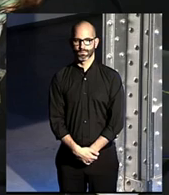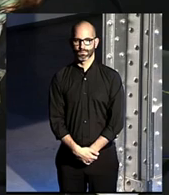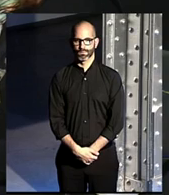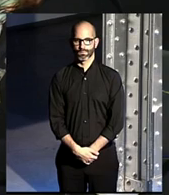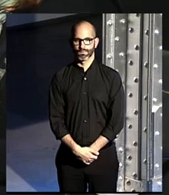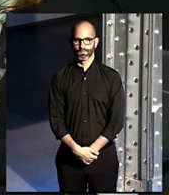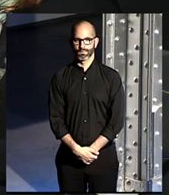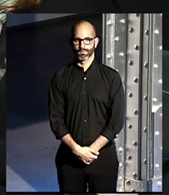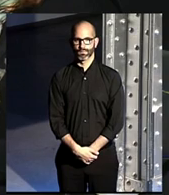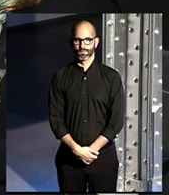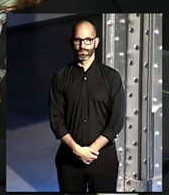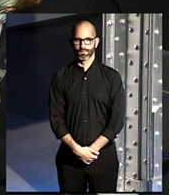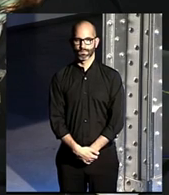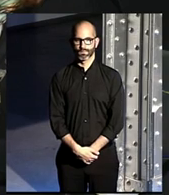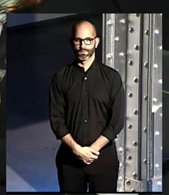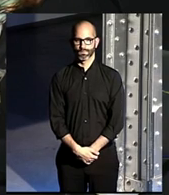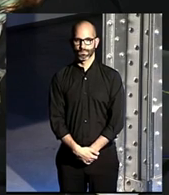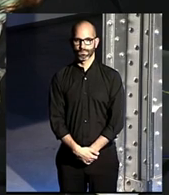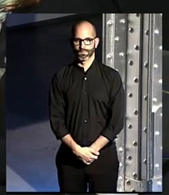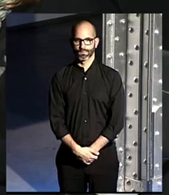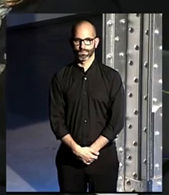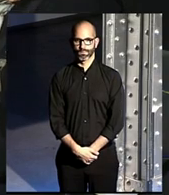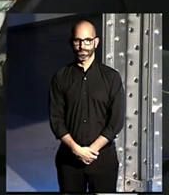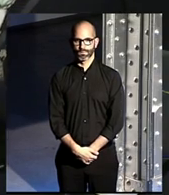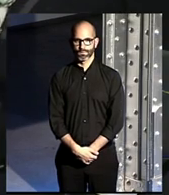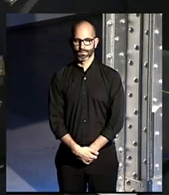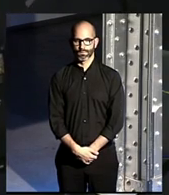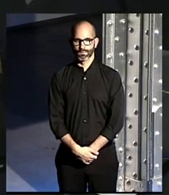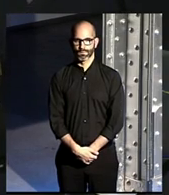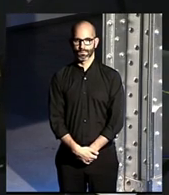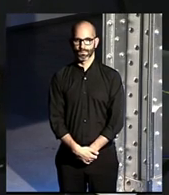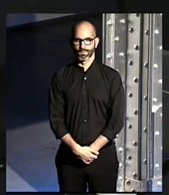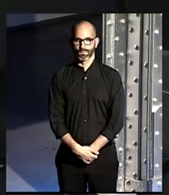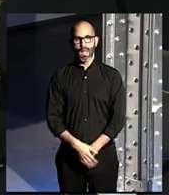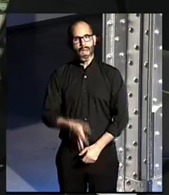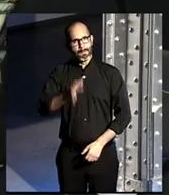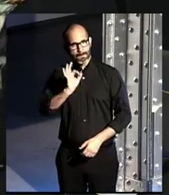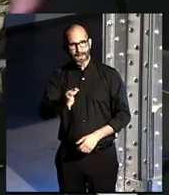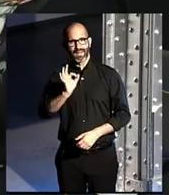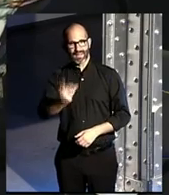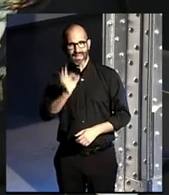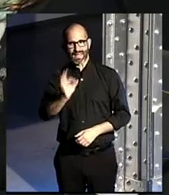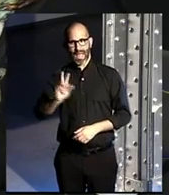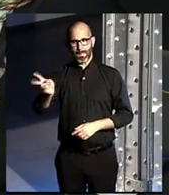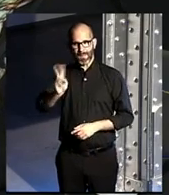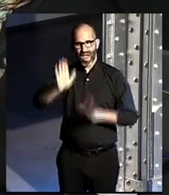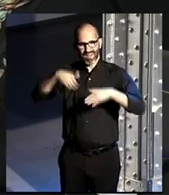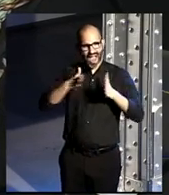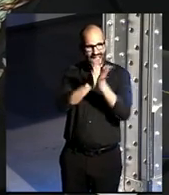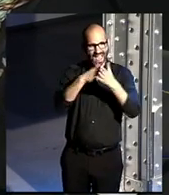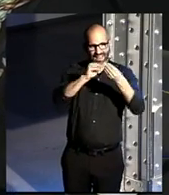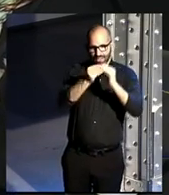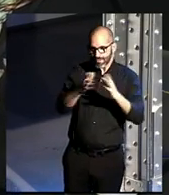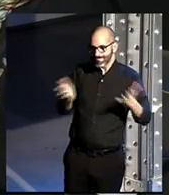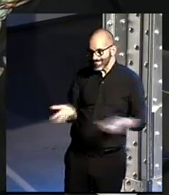fiction, he would not be world famous. Y sí, así, impulsado por su editor, sus libros se hicieron